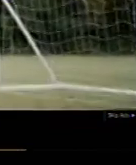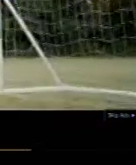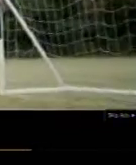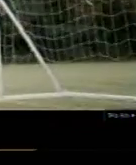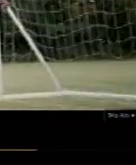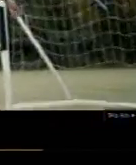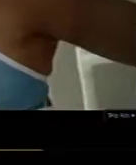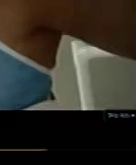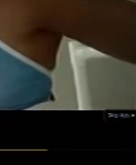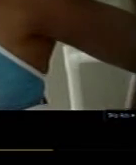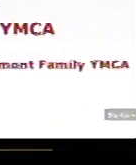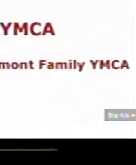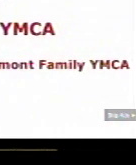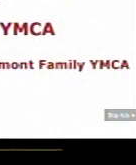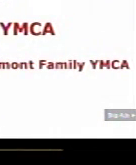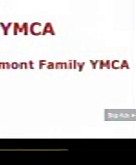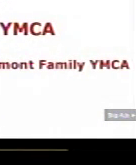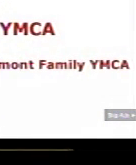everyone belongs.